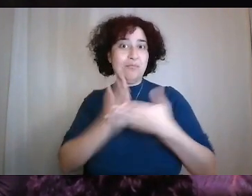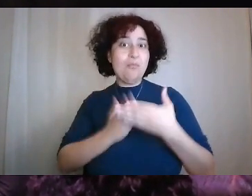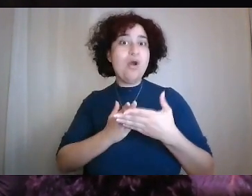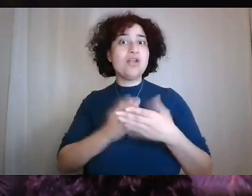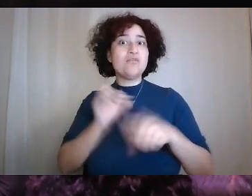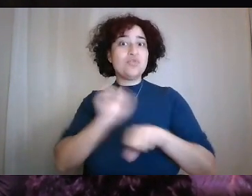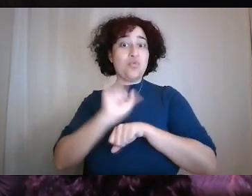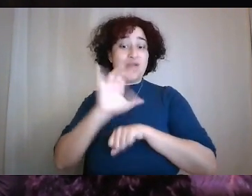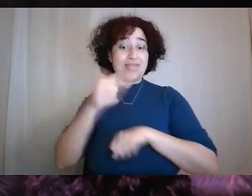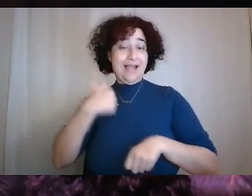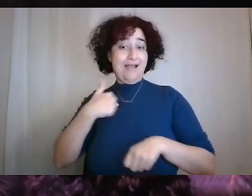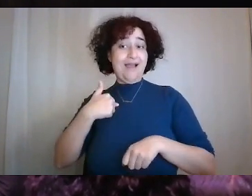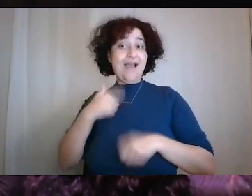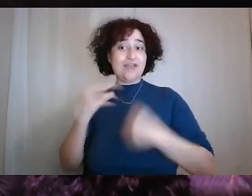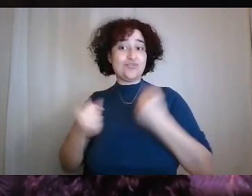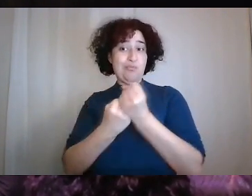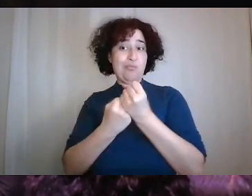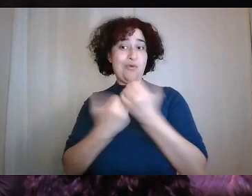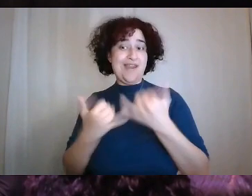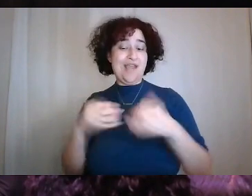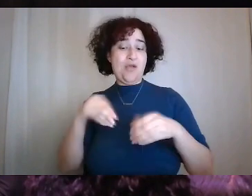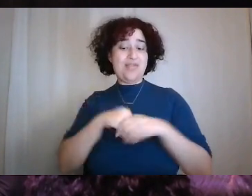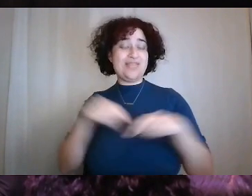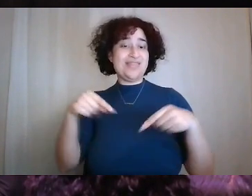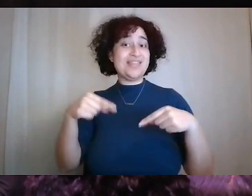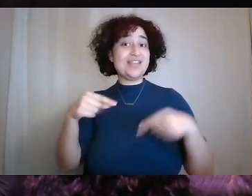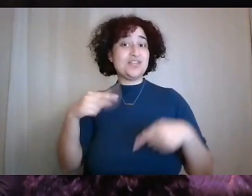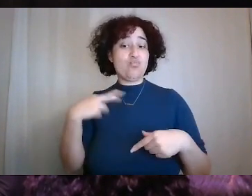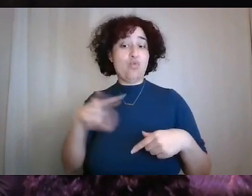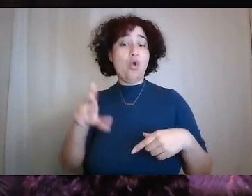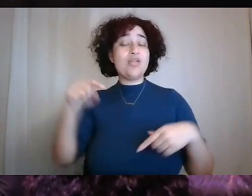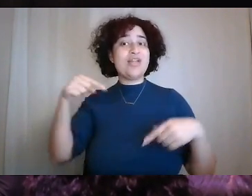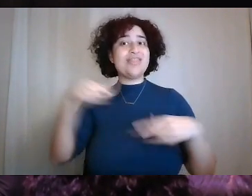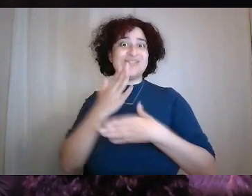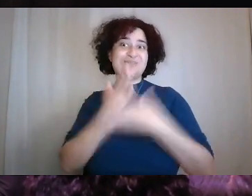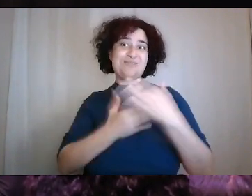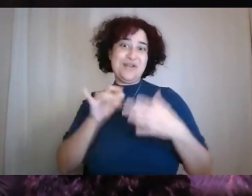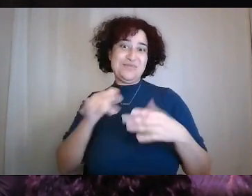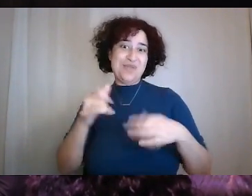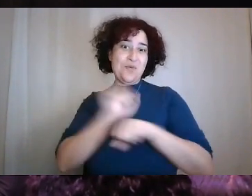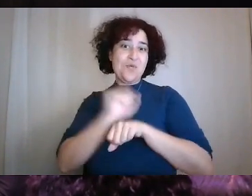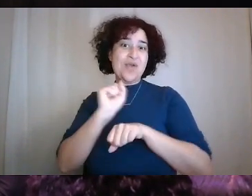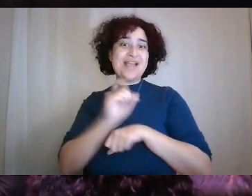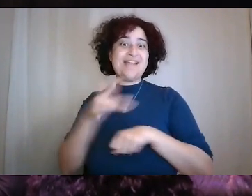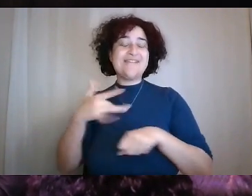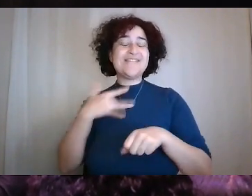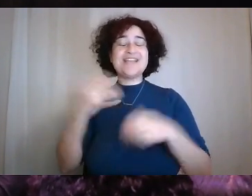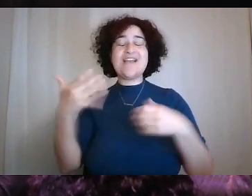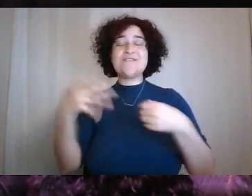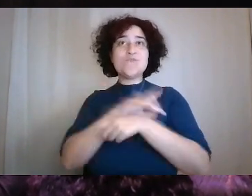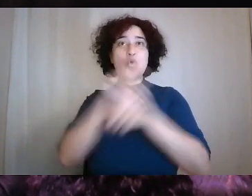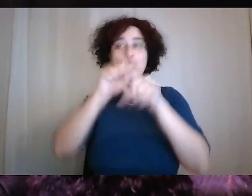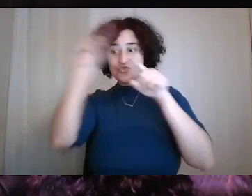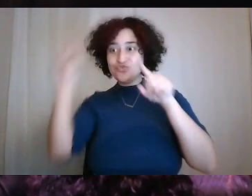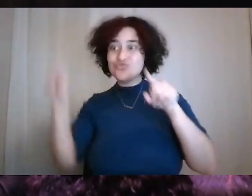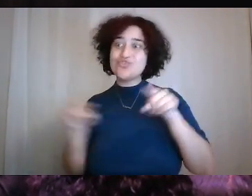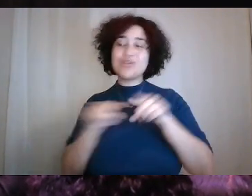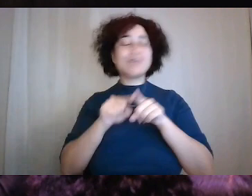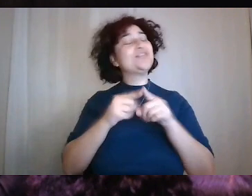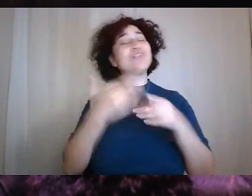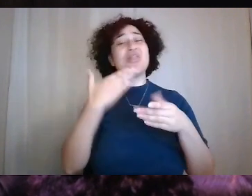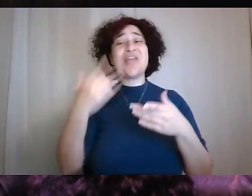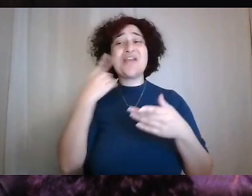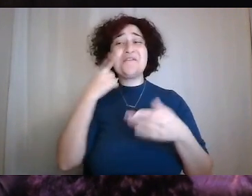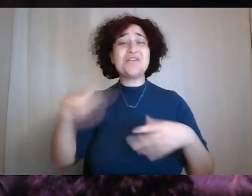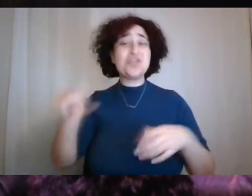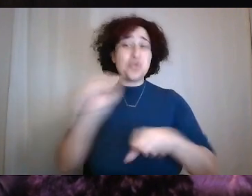support now in this position, that this is part of that work. It just feels like coming full circle. So thank you for your work, because the field needs it, we need